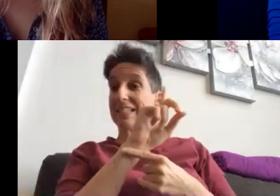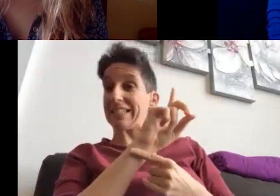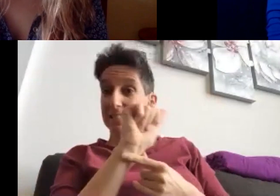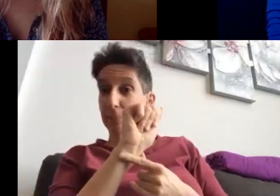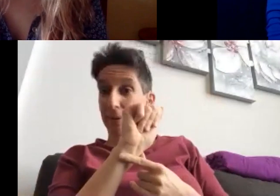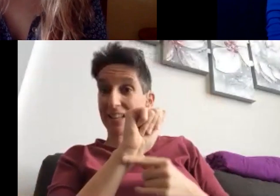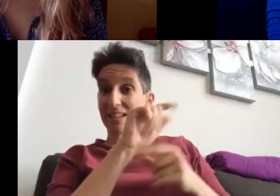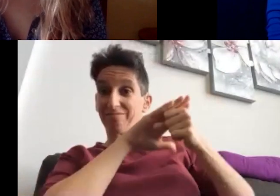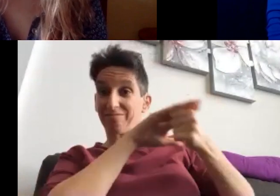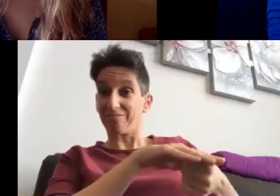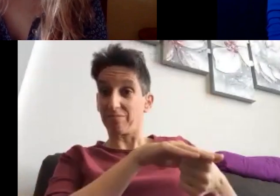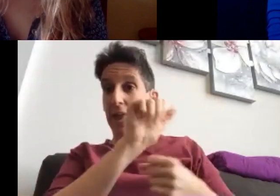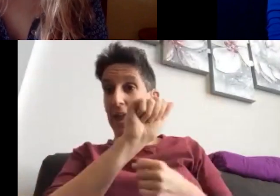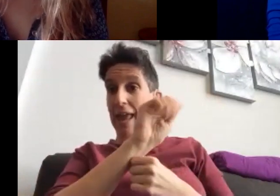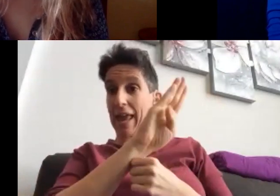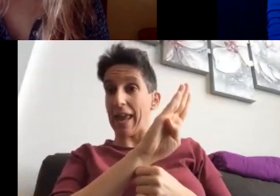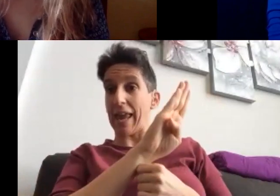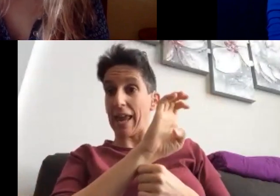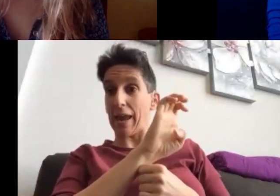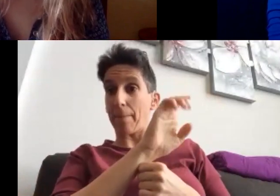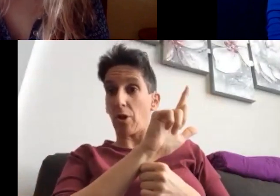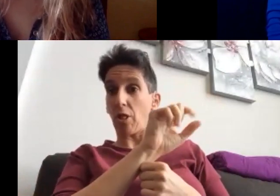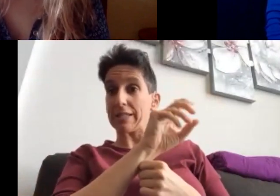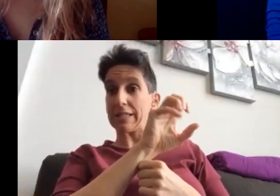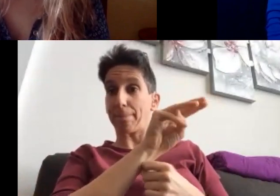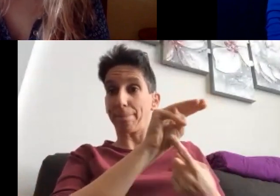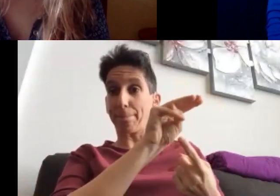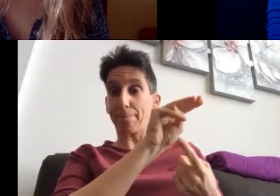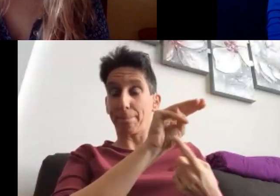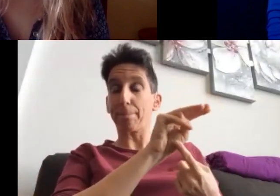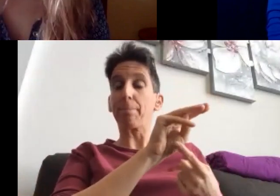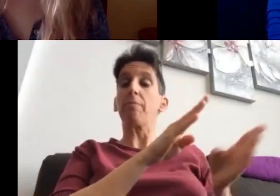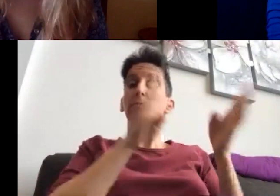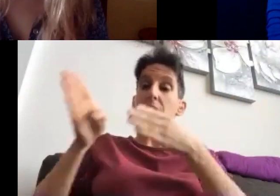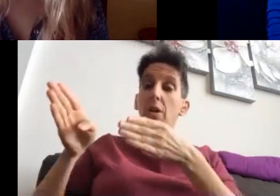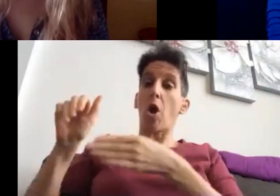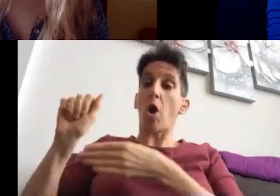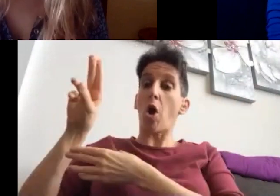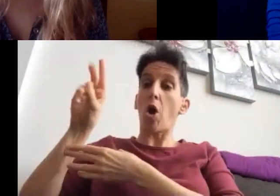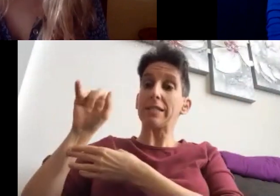very similar to disability ableism.